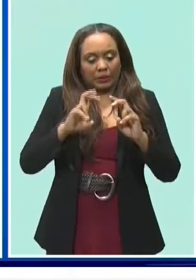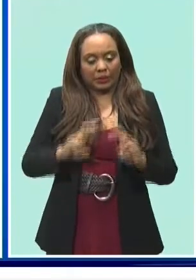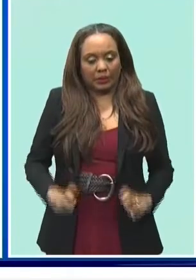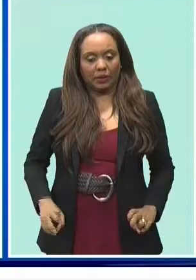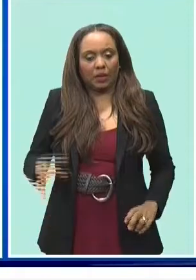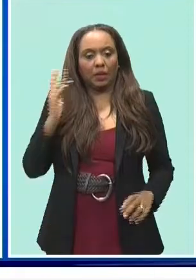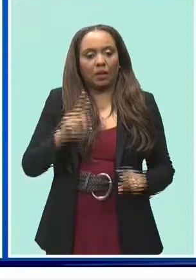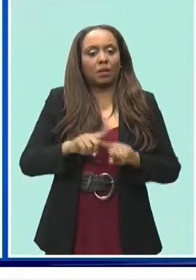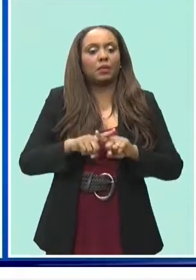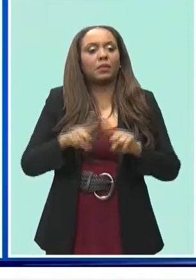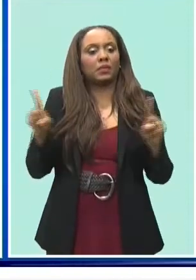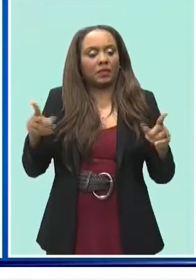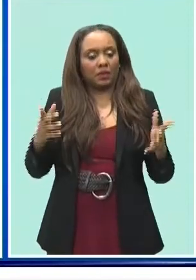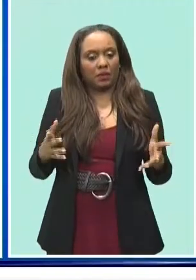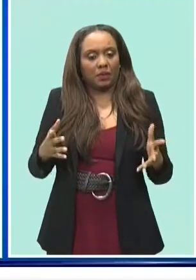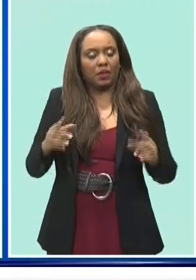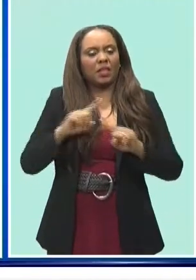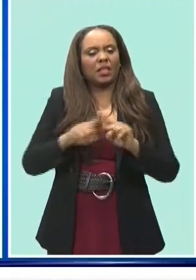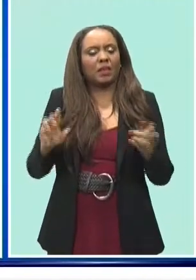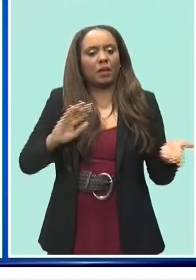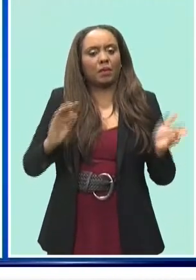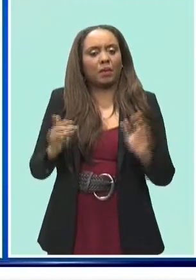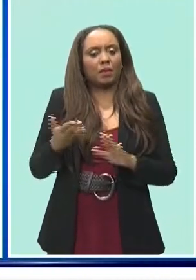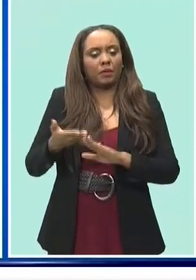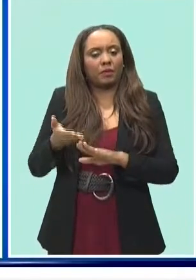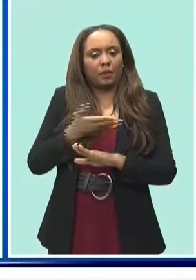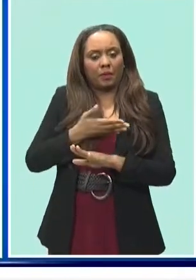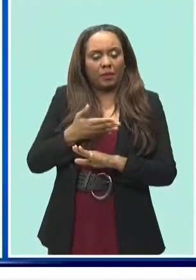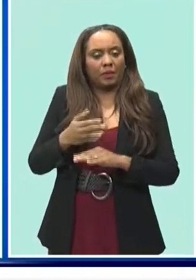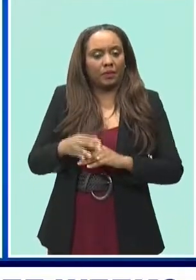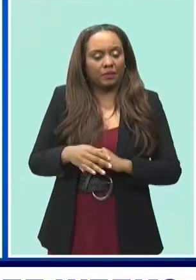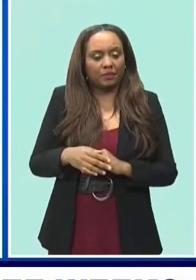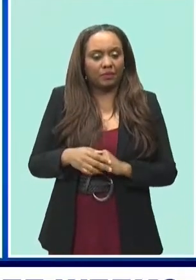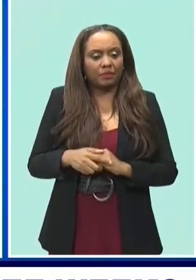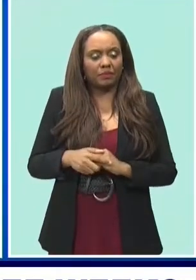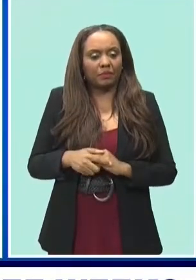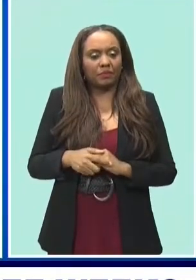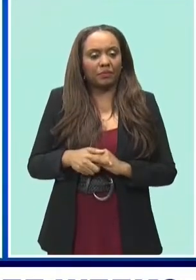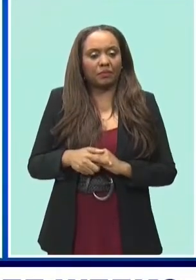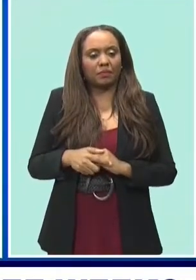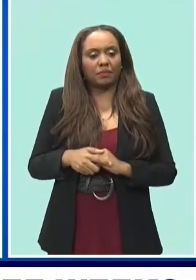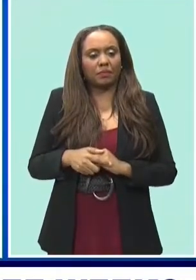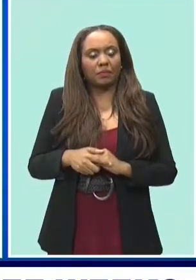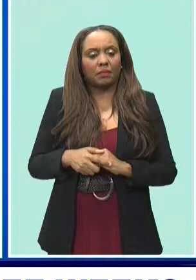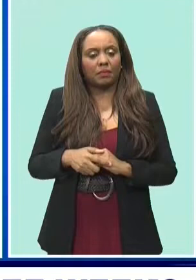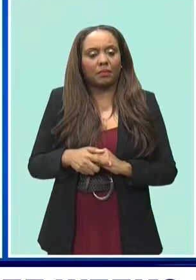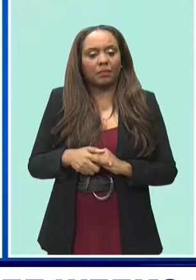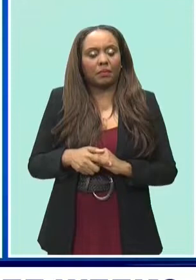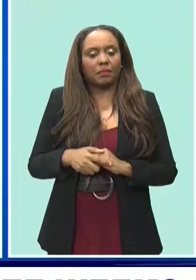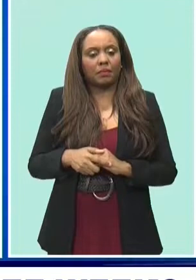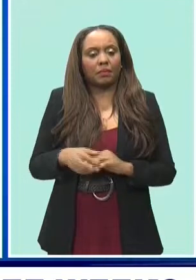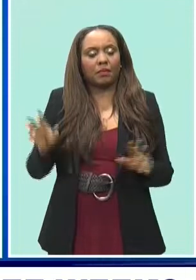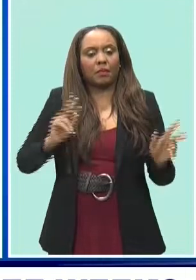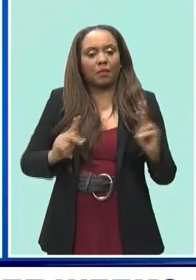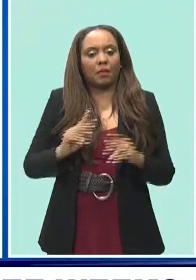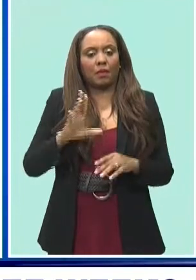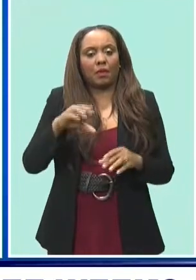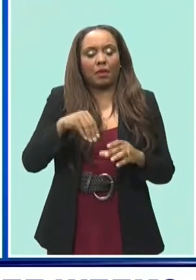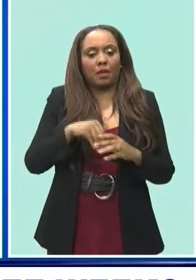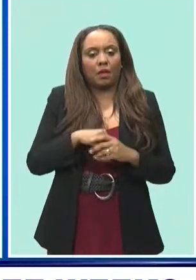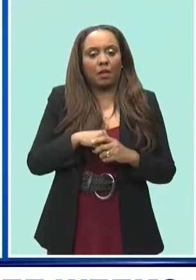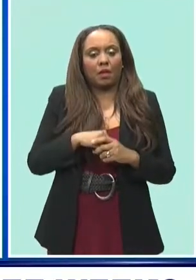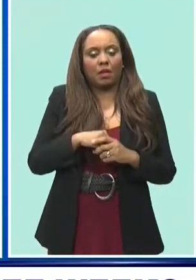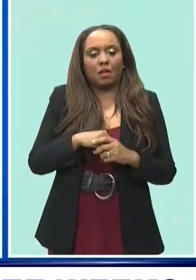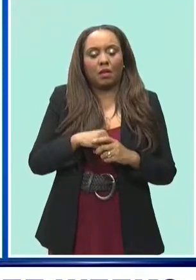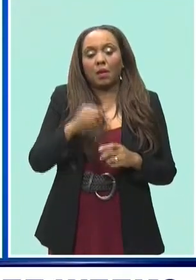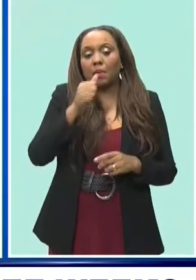was obtained before. And therefore, the members of the private sector, the importers, the